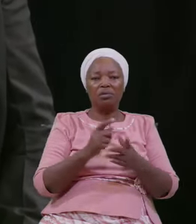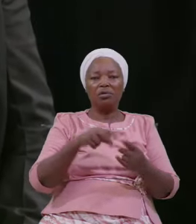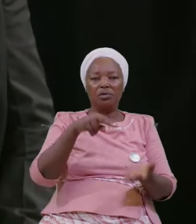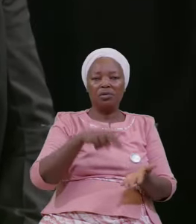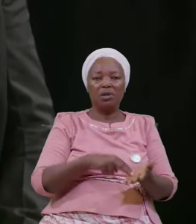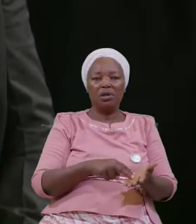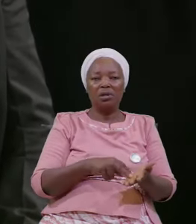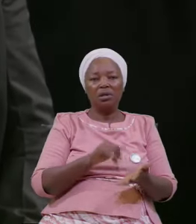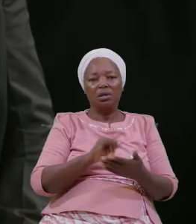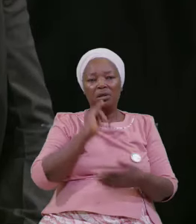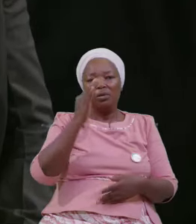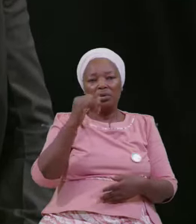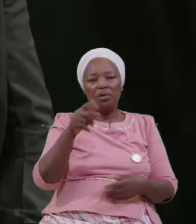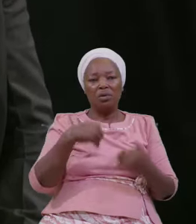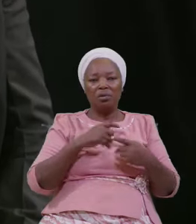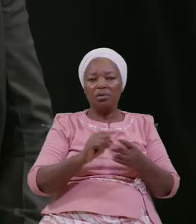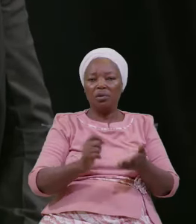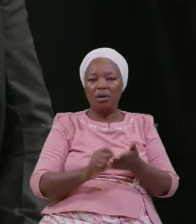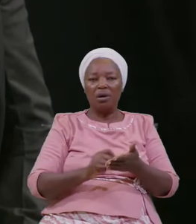and to grow in the Lord.